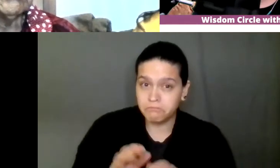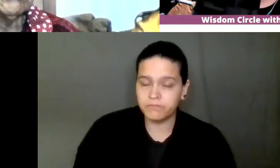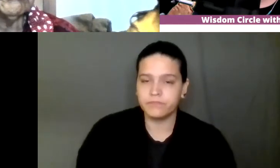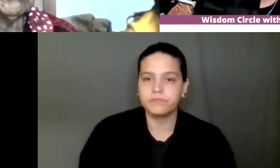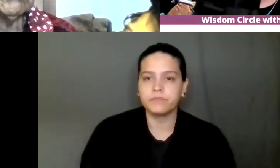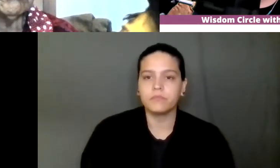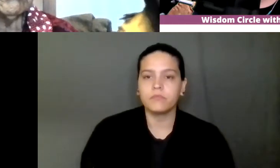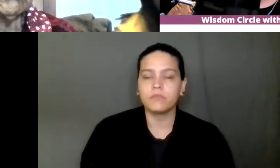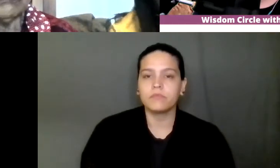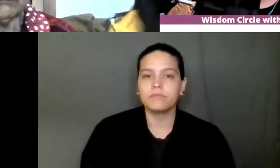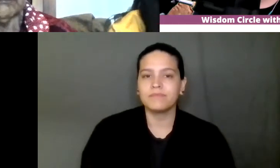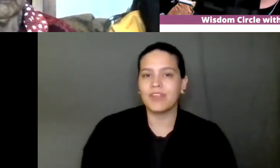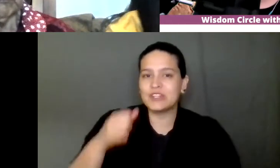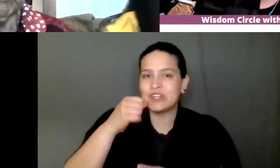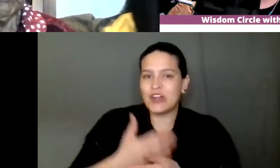So,